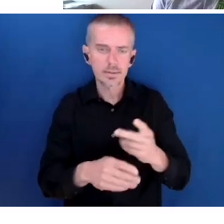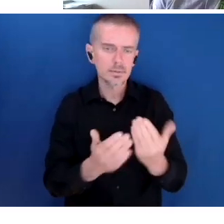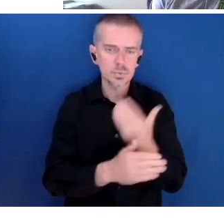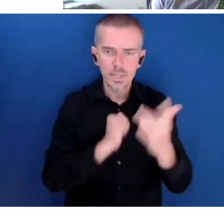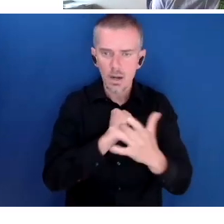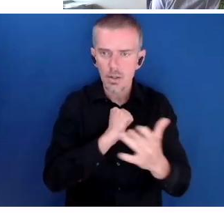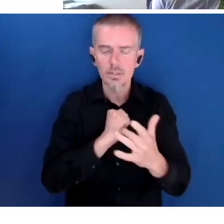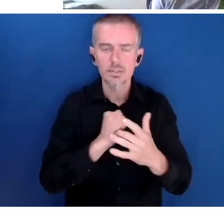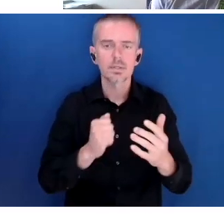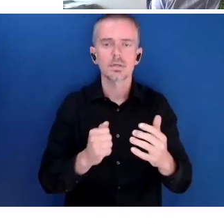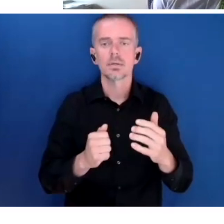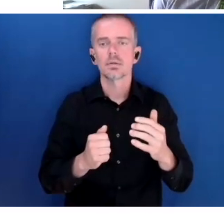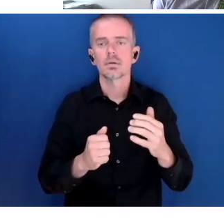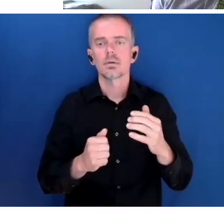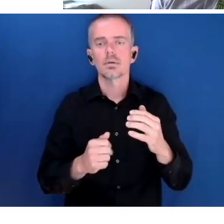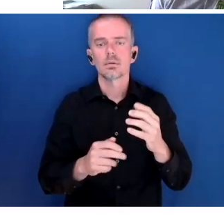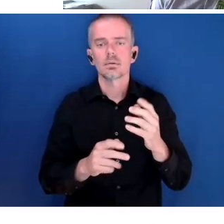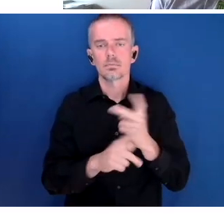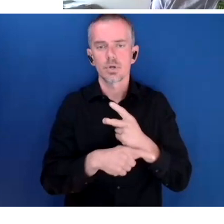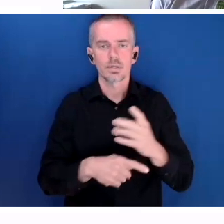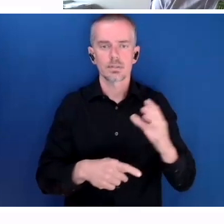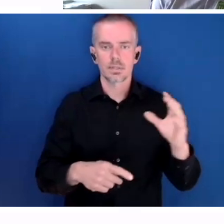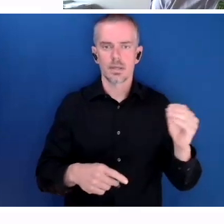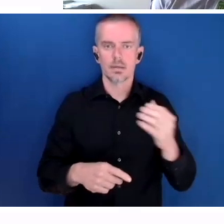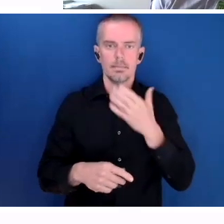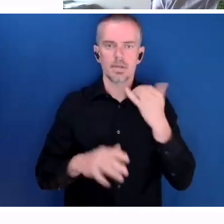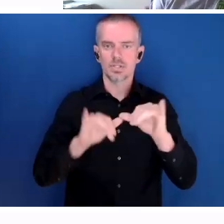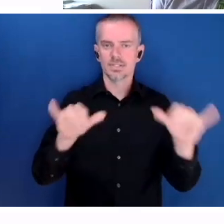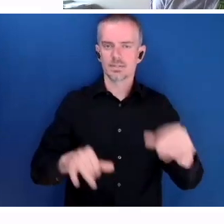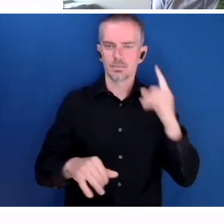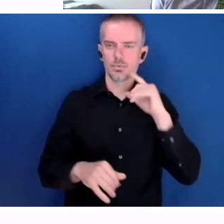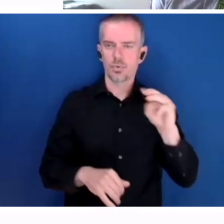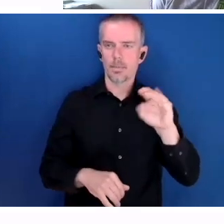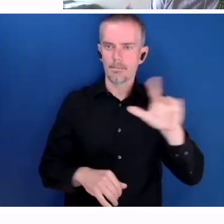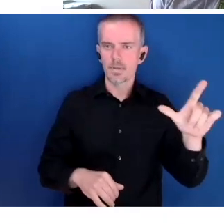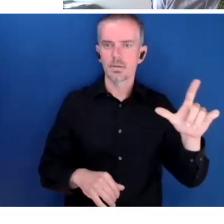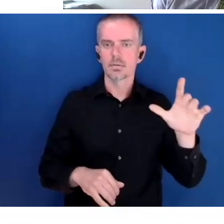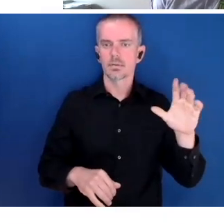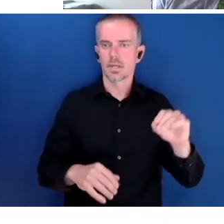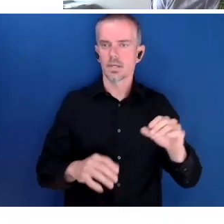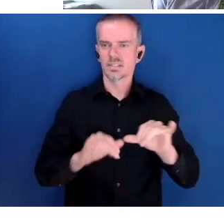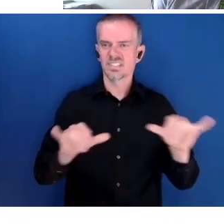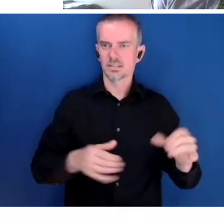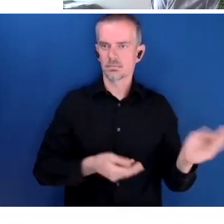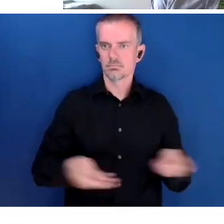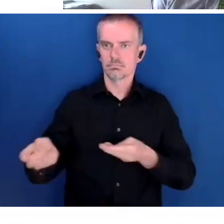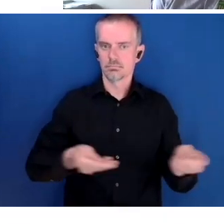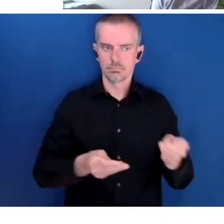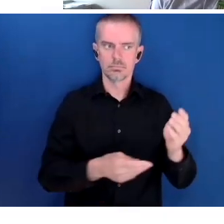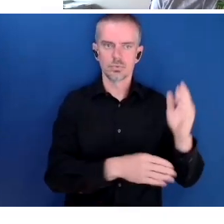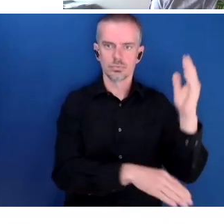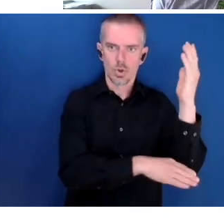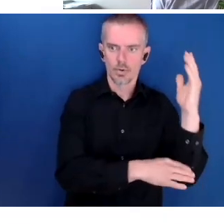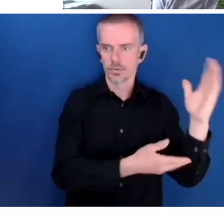and infrastructure enhancements to mill and wood processing infrastructure. And so kind of those programs typically